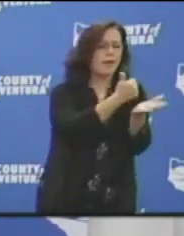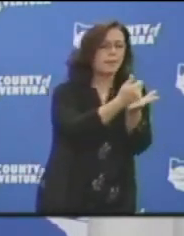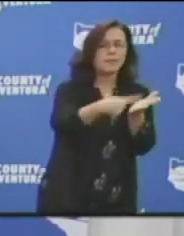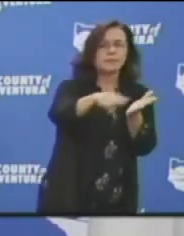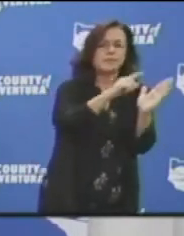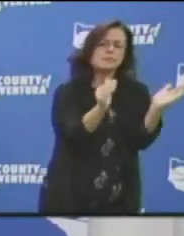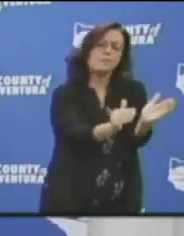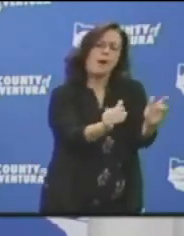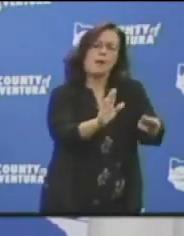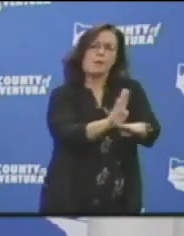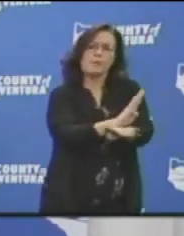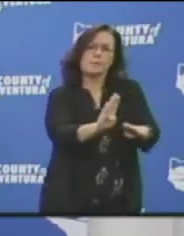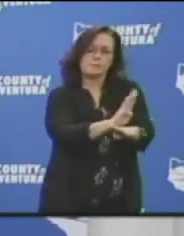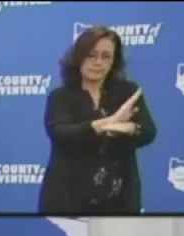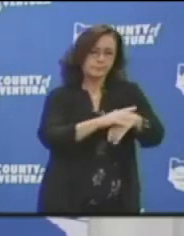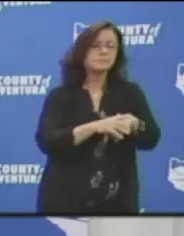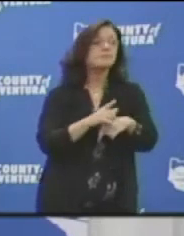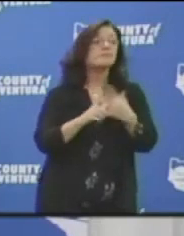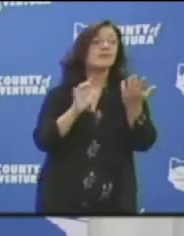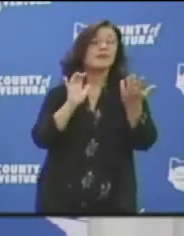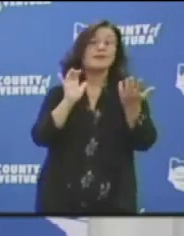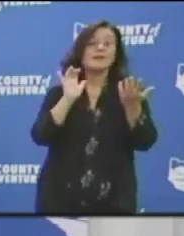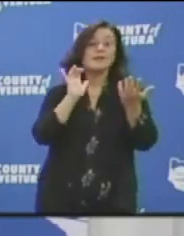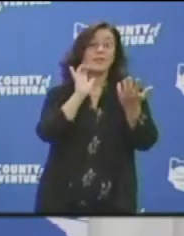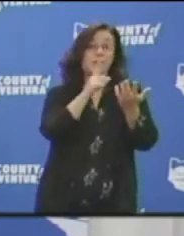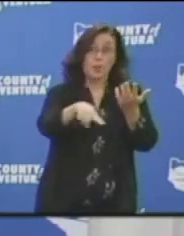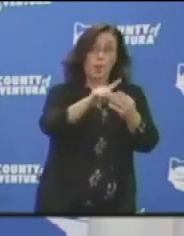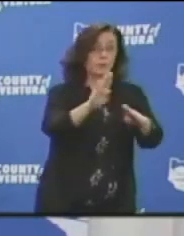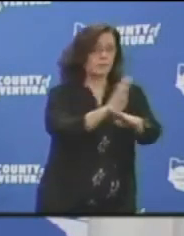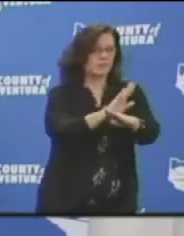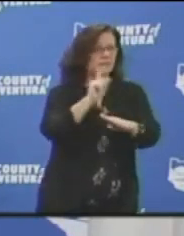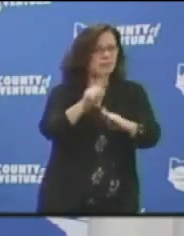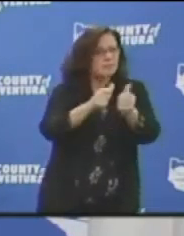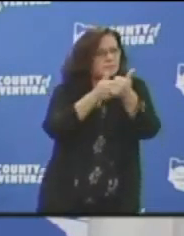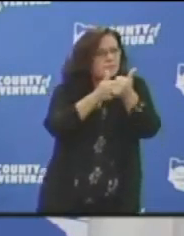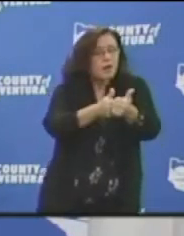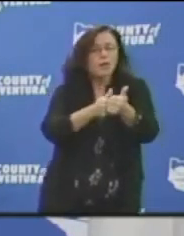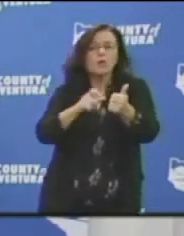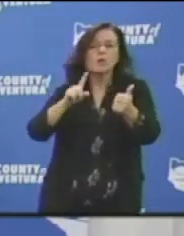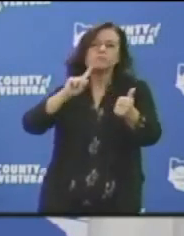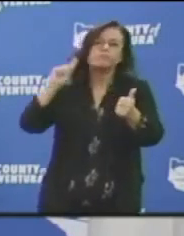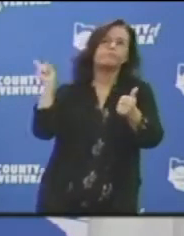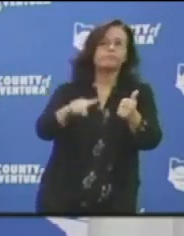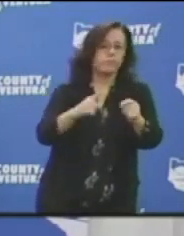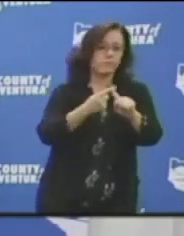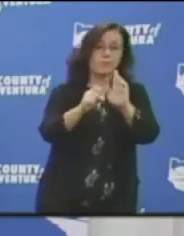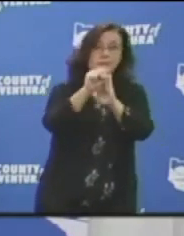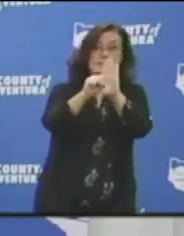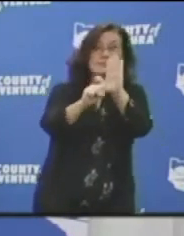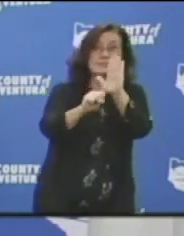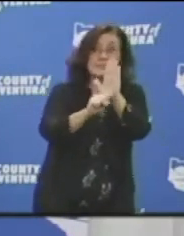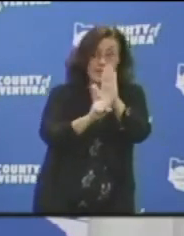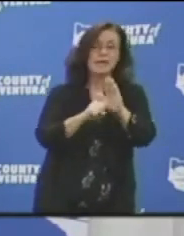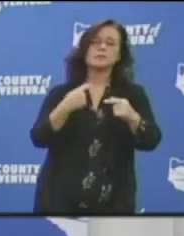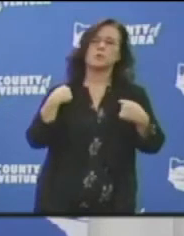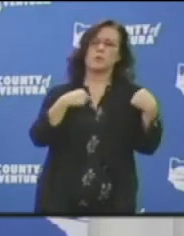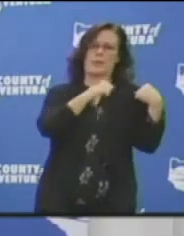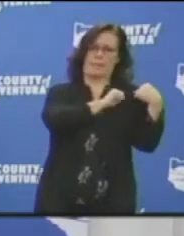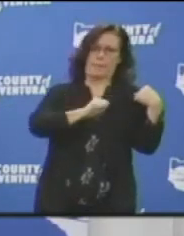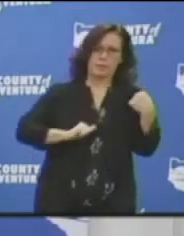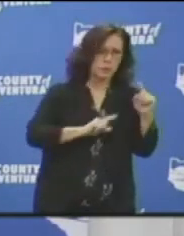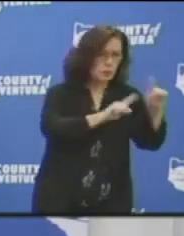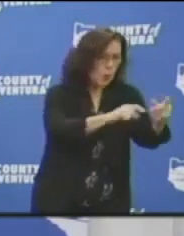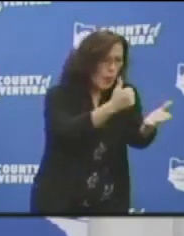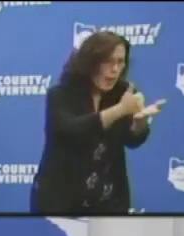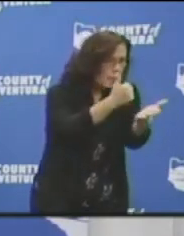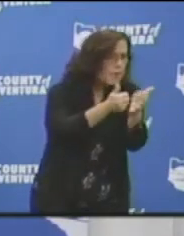state. I'm also glad for the money that's coming from the federal government for those small businesses,